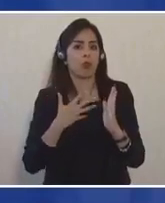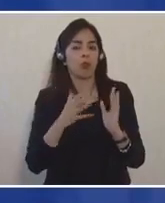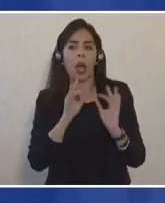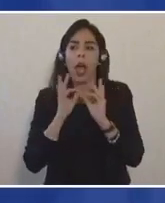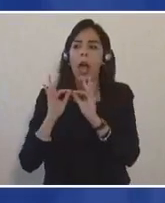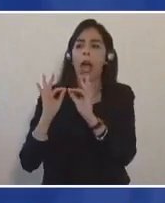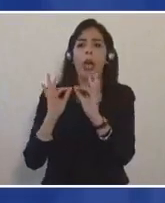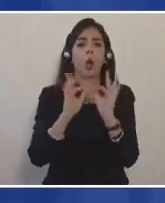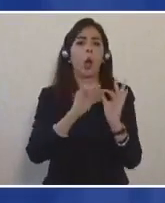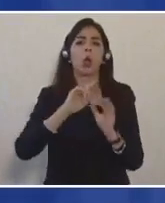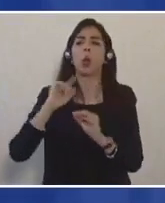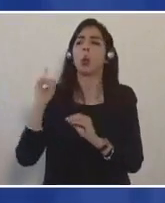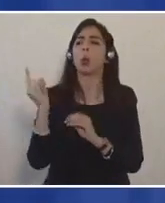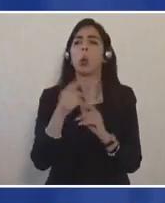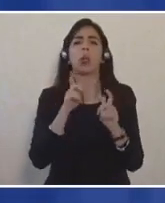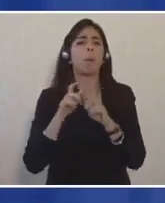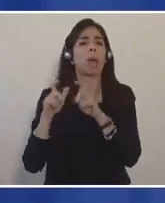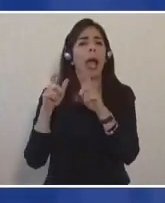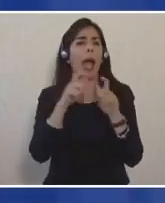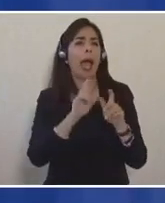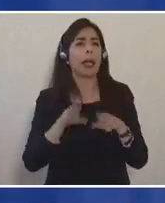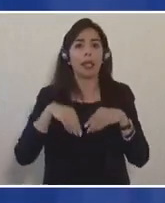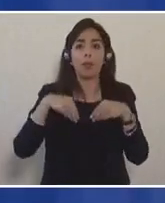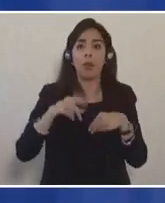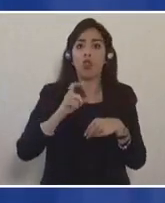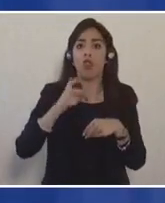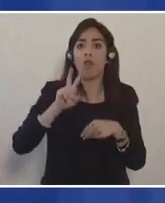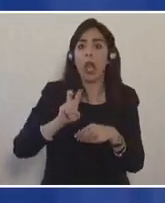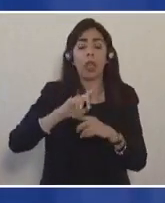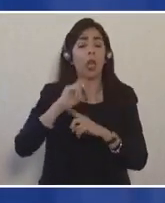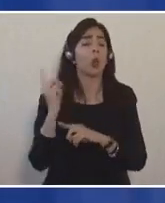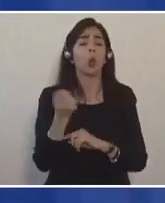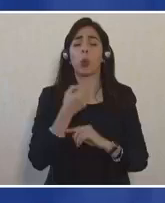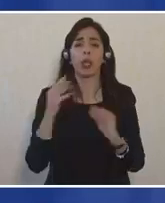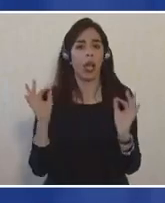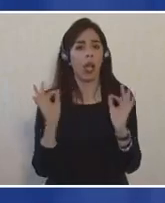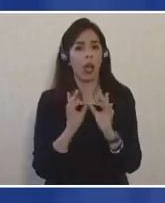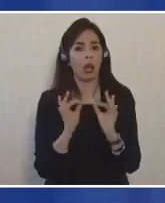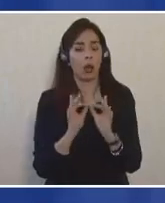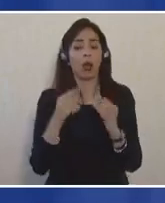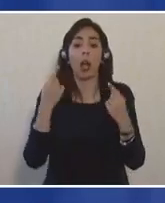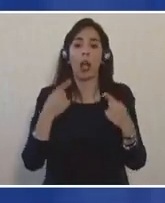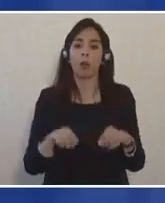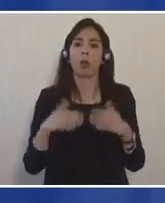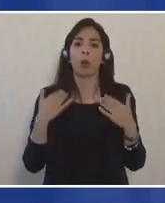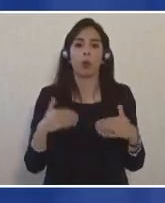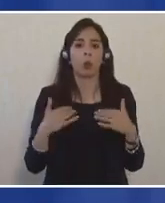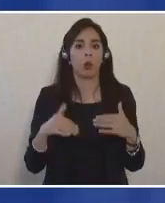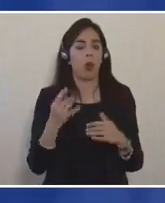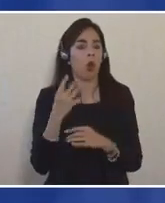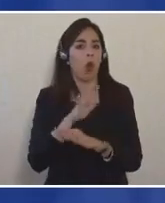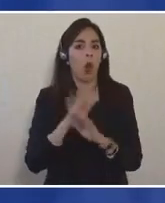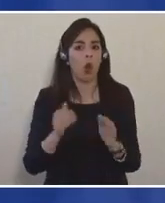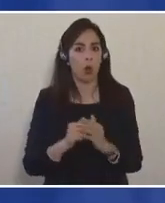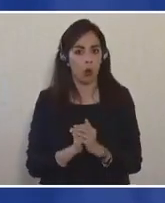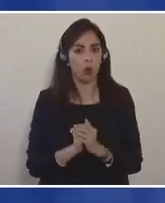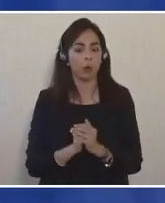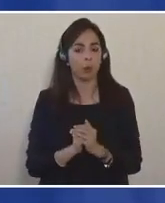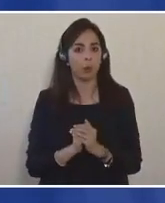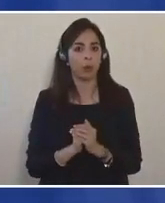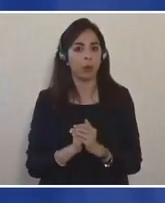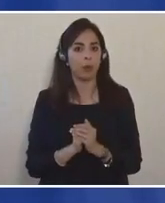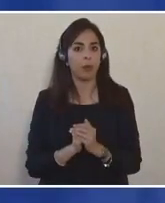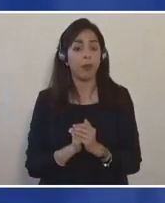Now, we have indeed learned also our lessons what the interruption of supply chains is